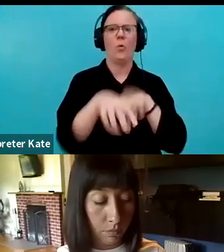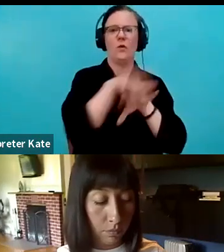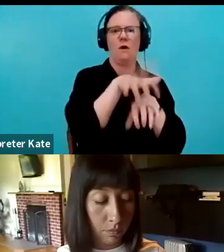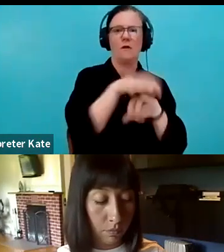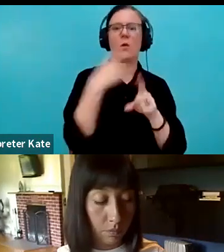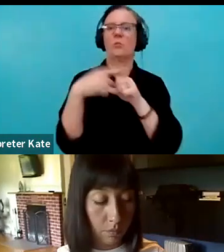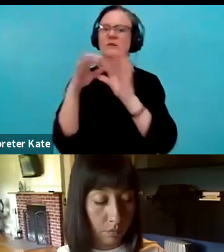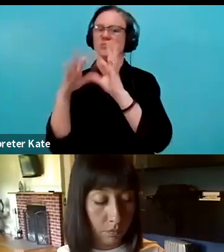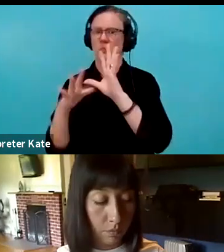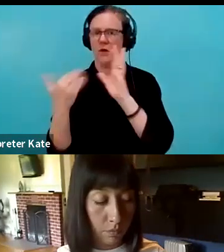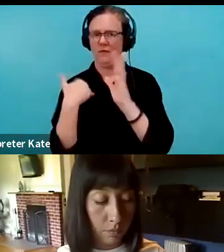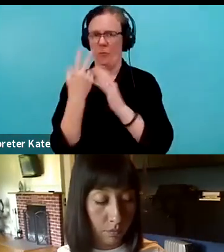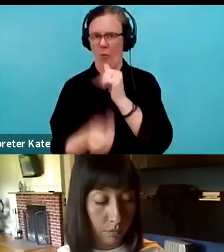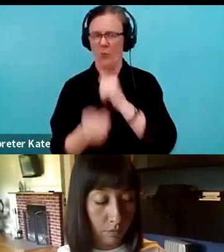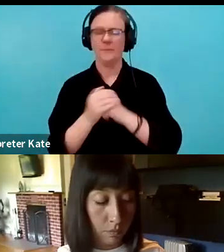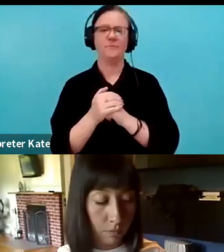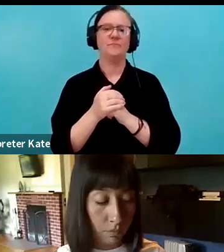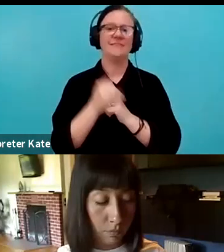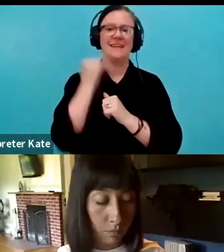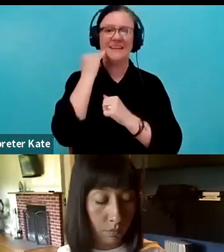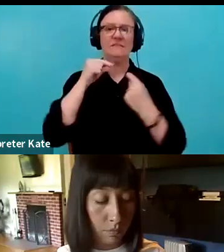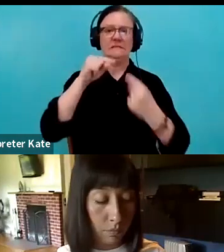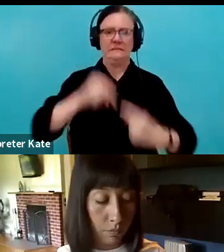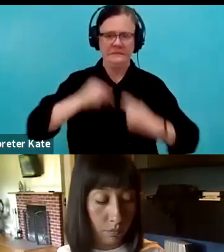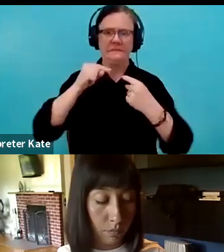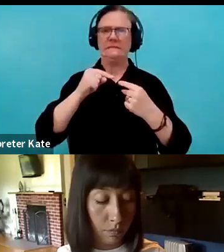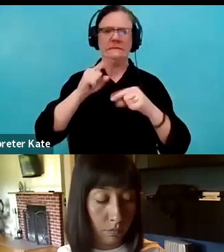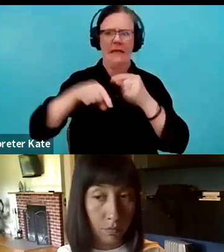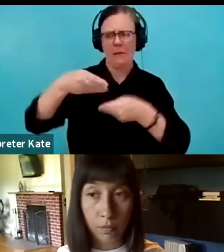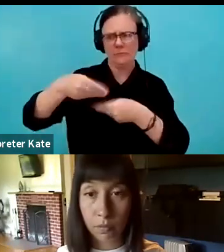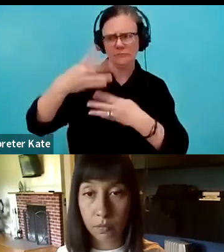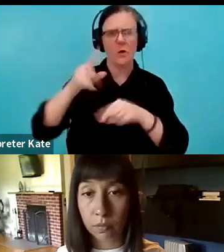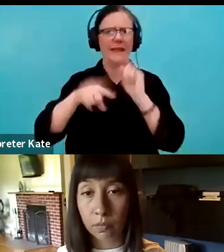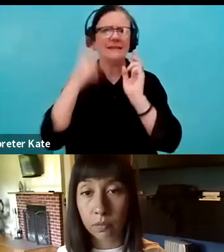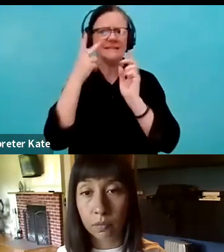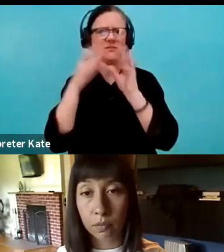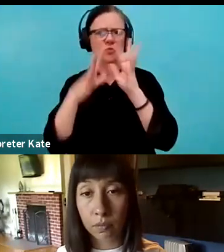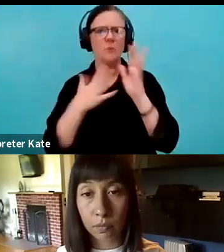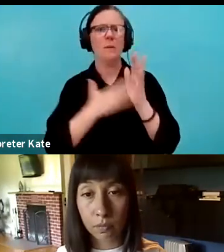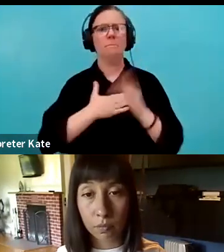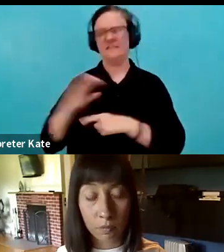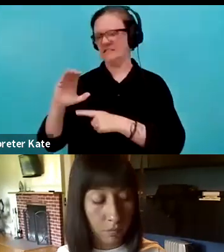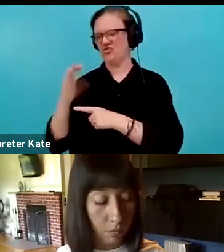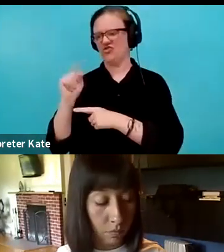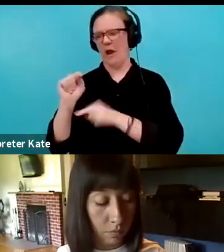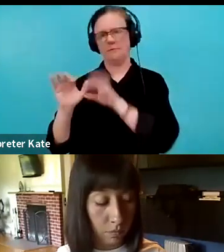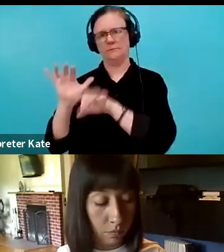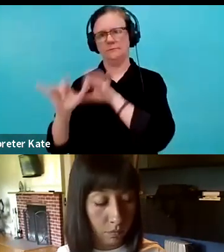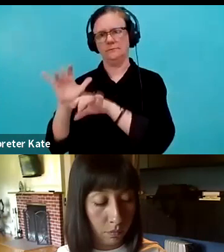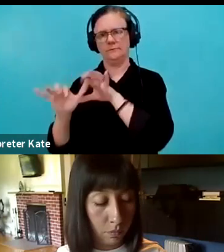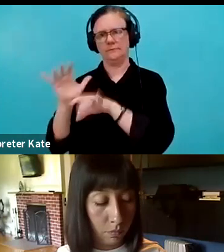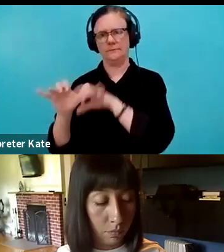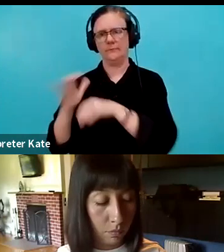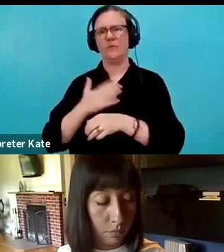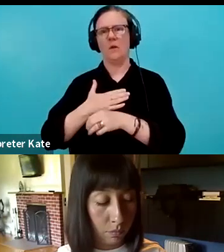ASL interpreters. If you have any challenges accessing these features, please connect with us via the chat box. My colleague